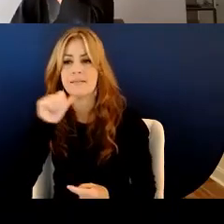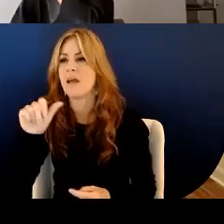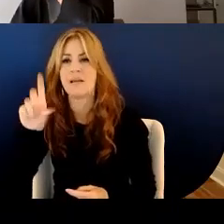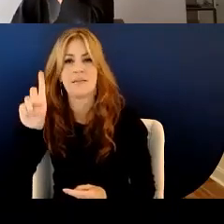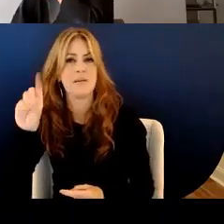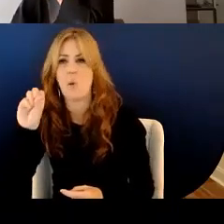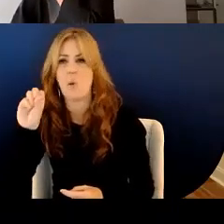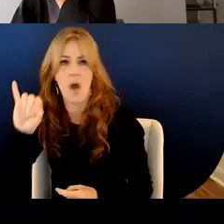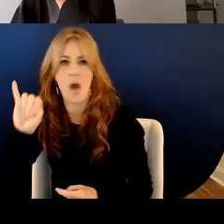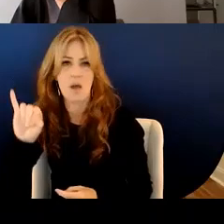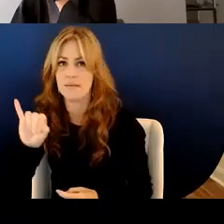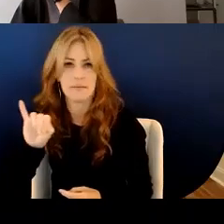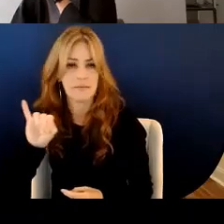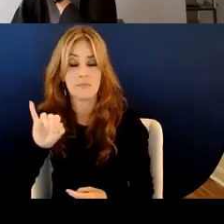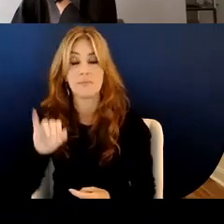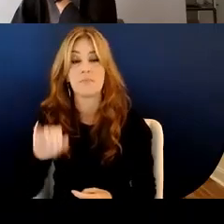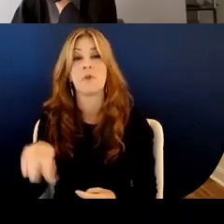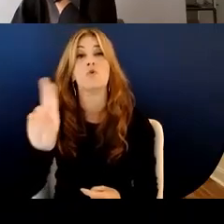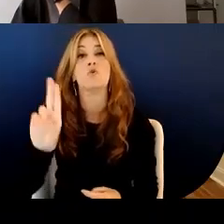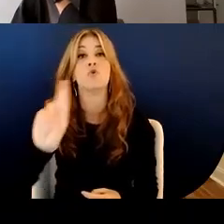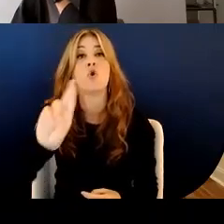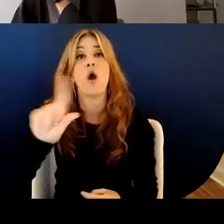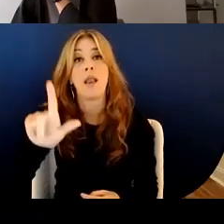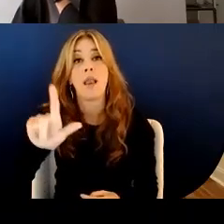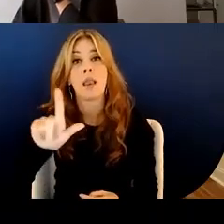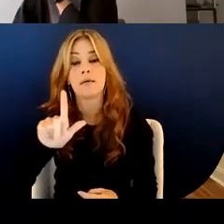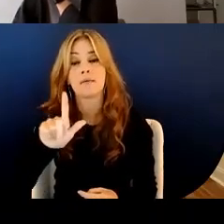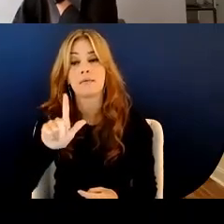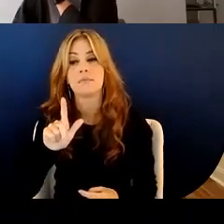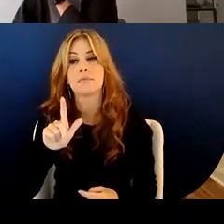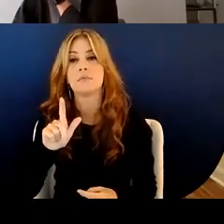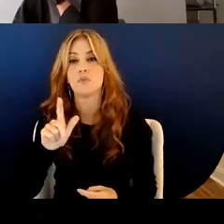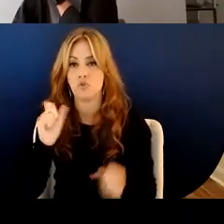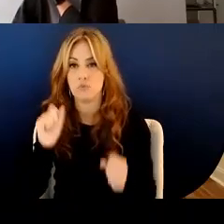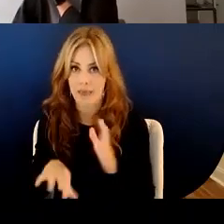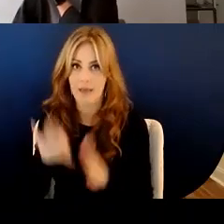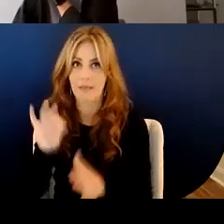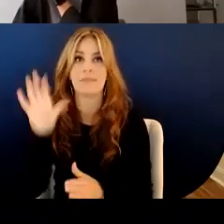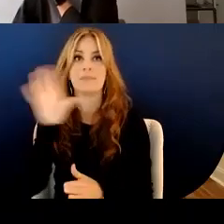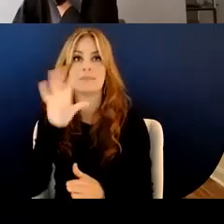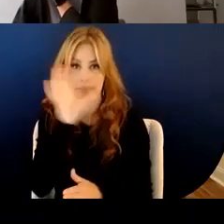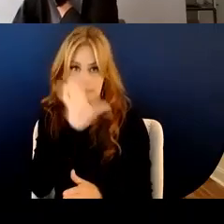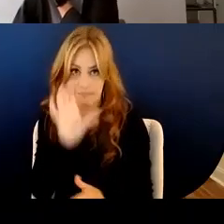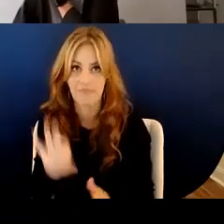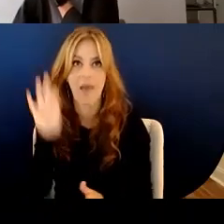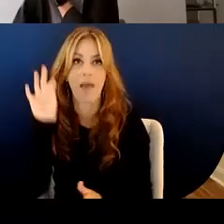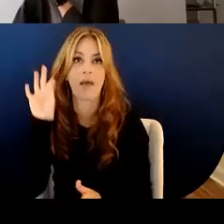Yeah. But the URL are discoverable, and the